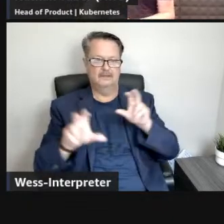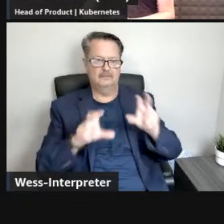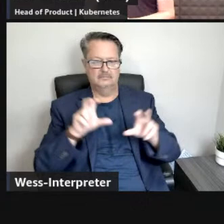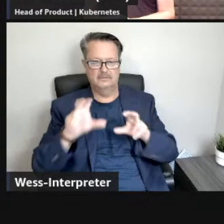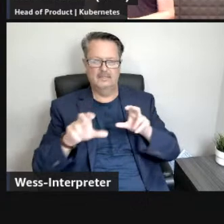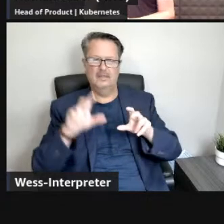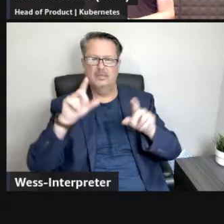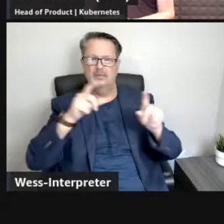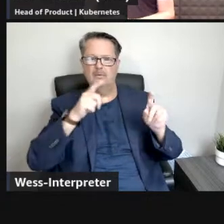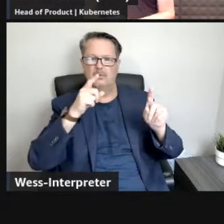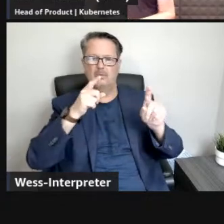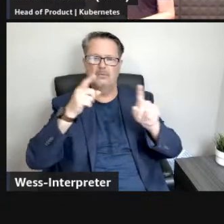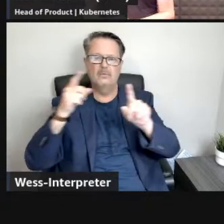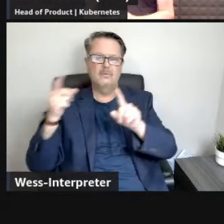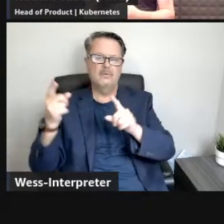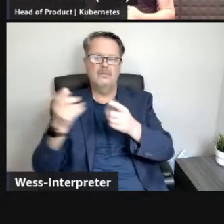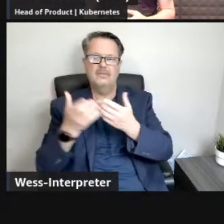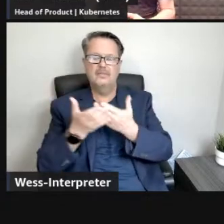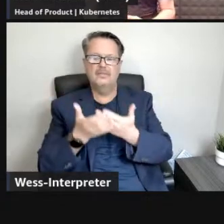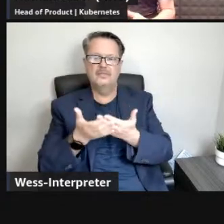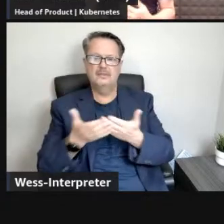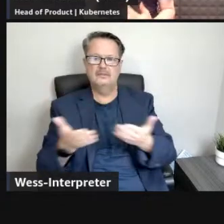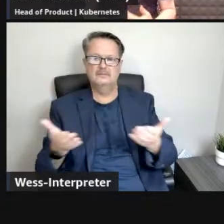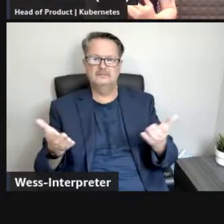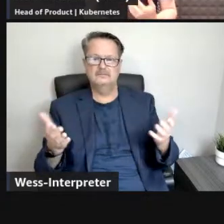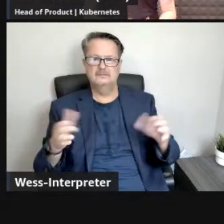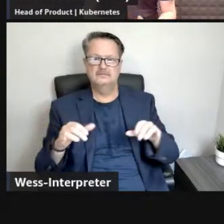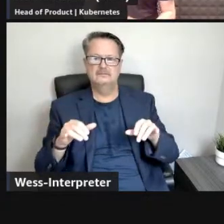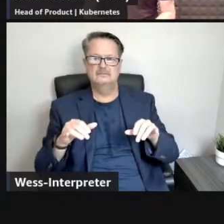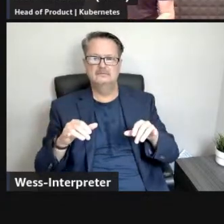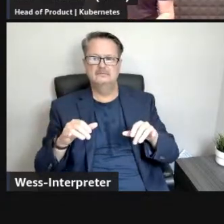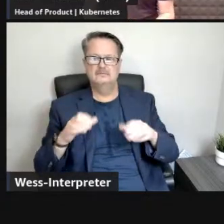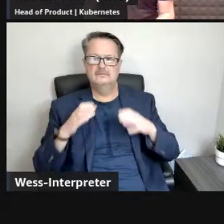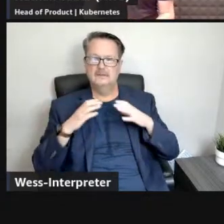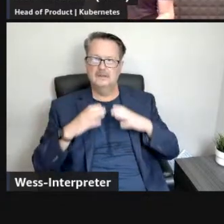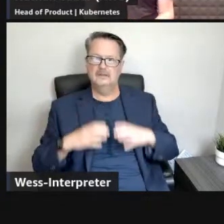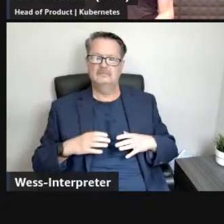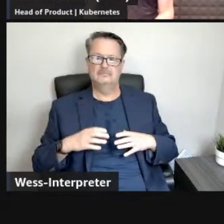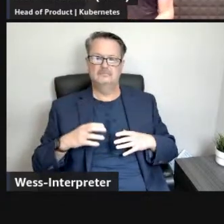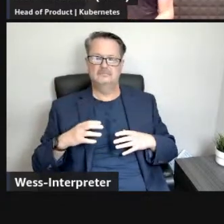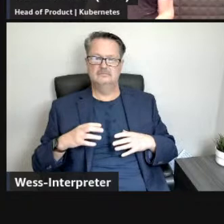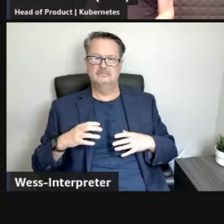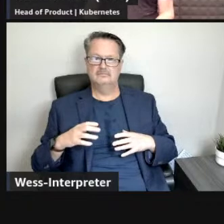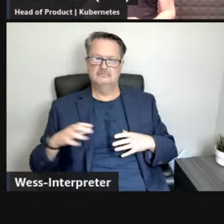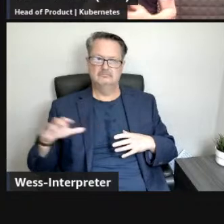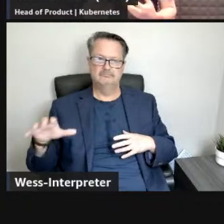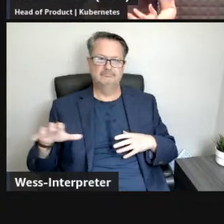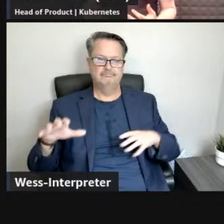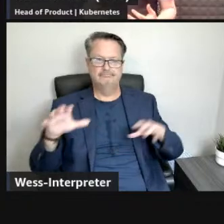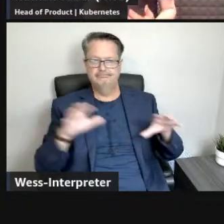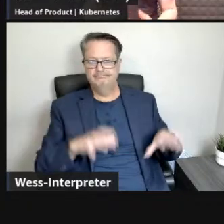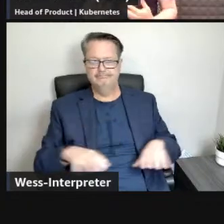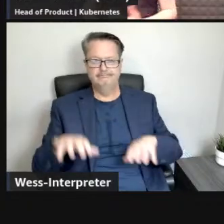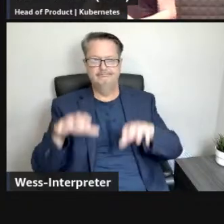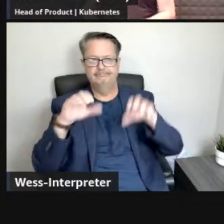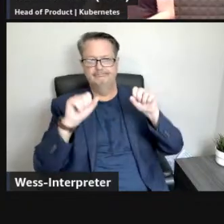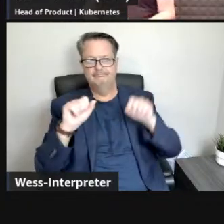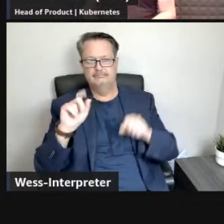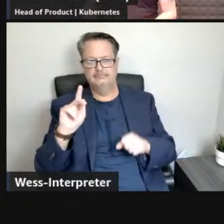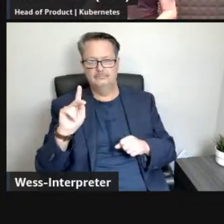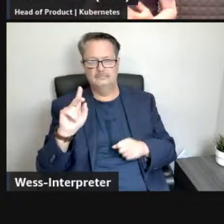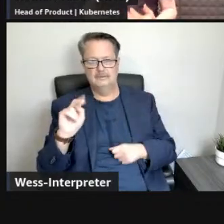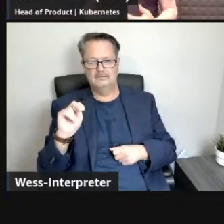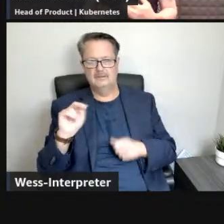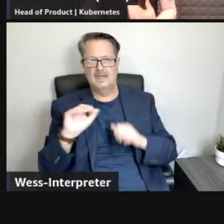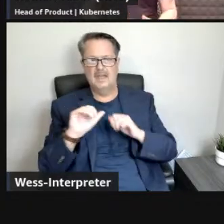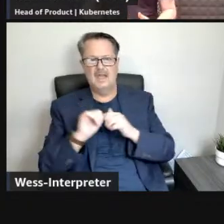the things that our customers really care about and the reasons why they're adopting Kubernetes. And so how are we meeting those goals,